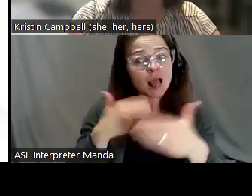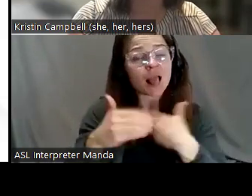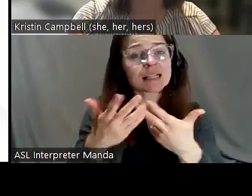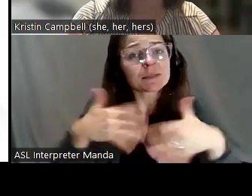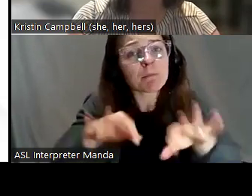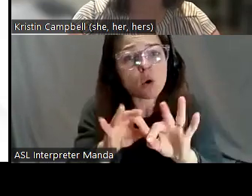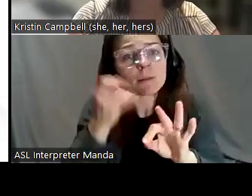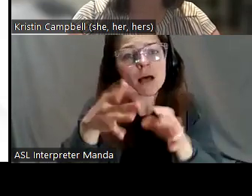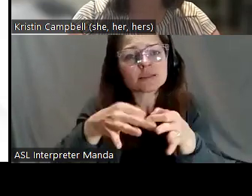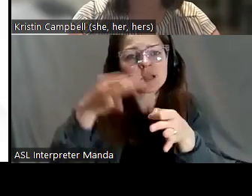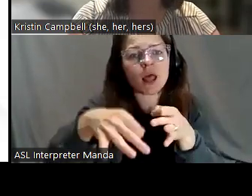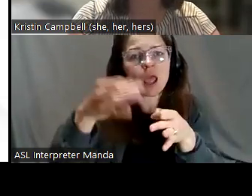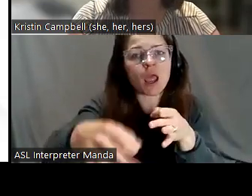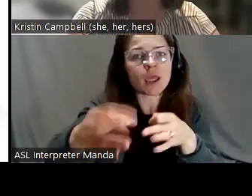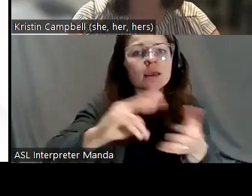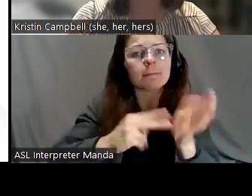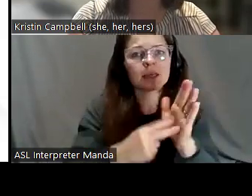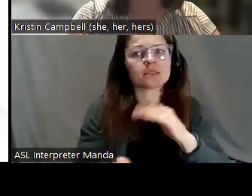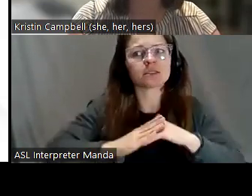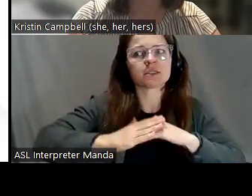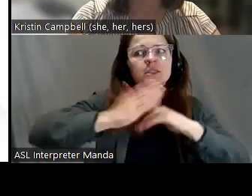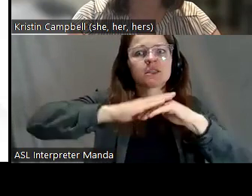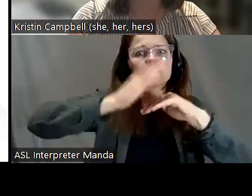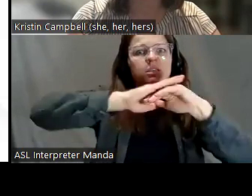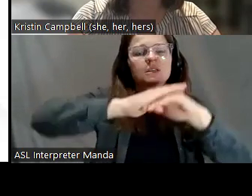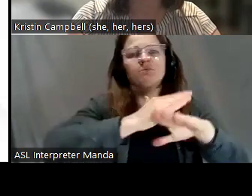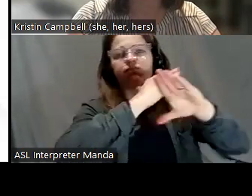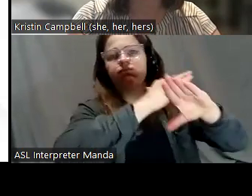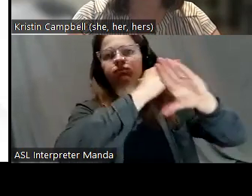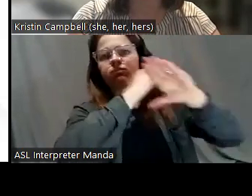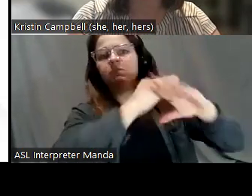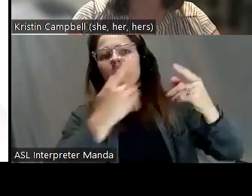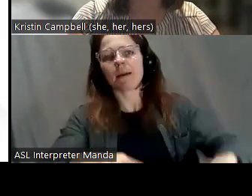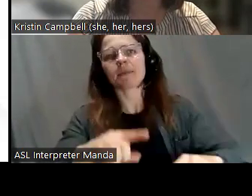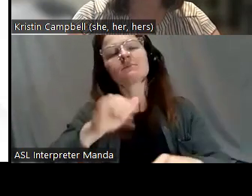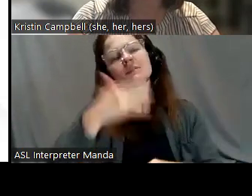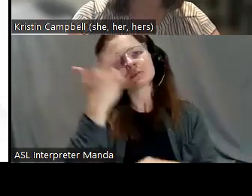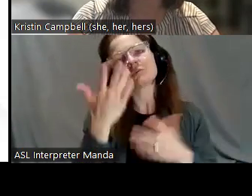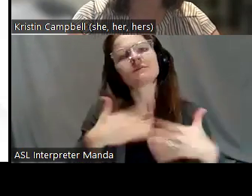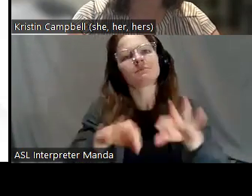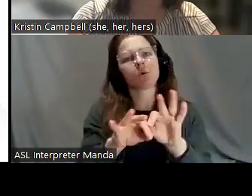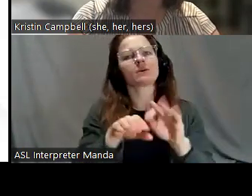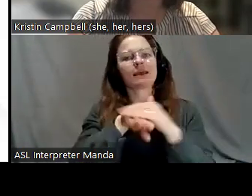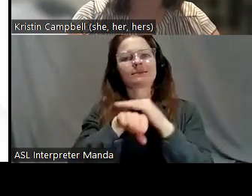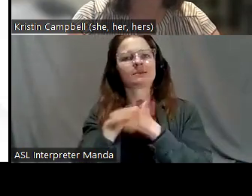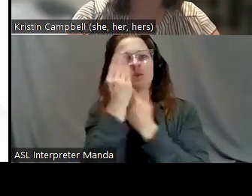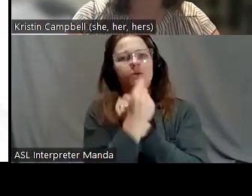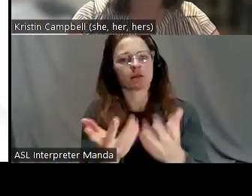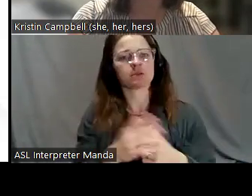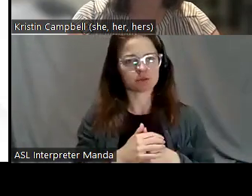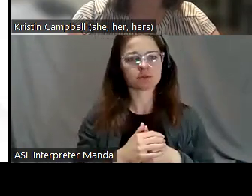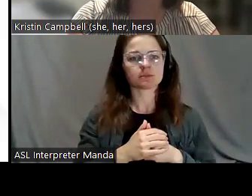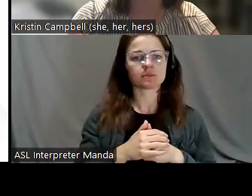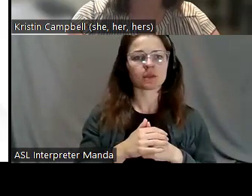can compound over time, which is one of the reasons, one of our primary goals to make sure that content is accessible. Student